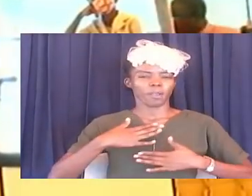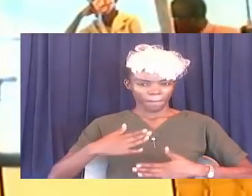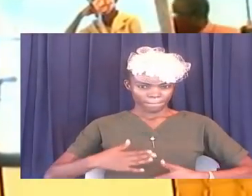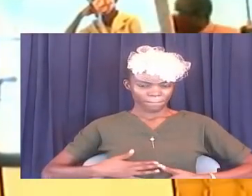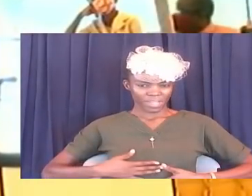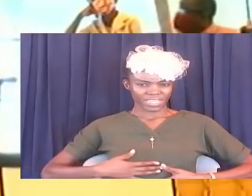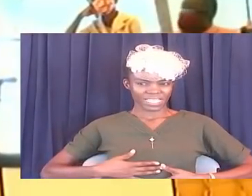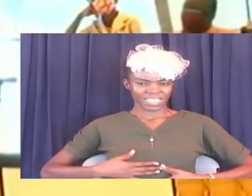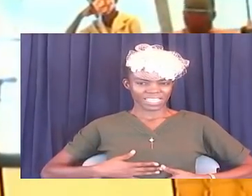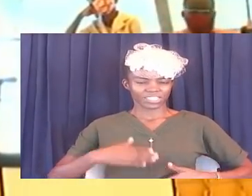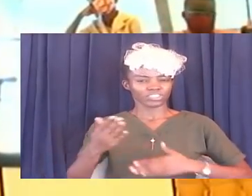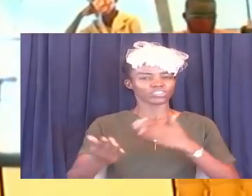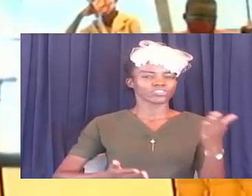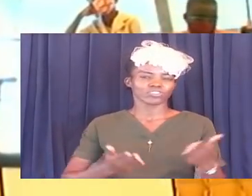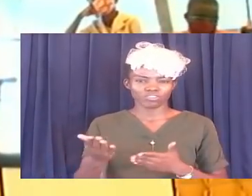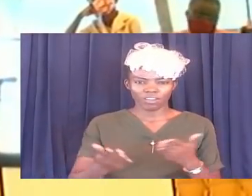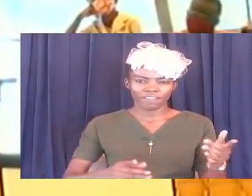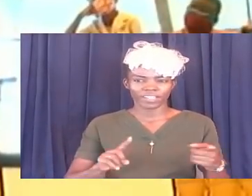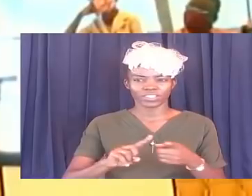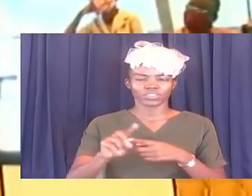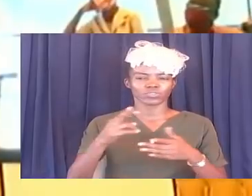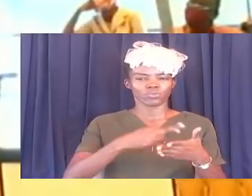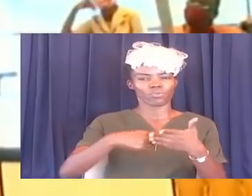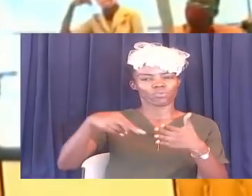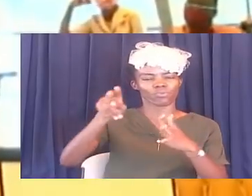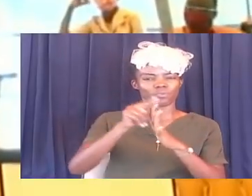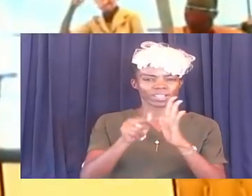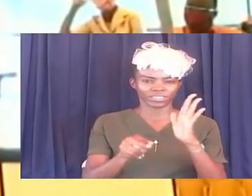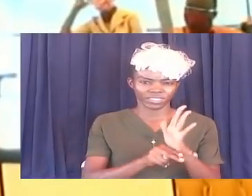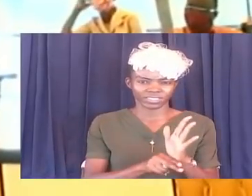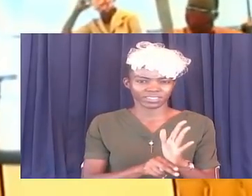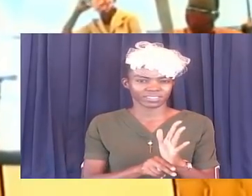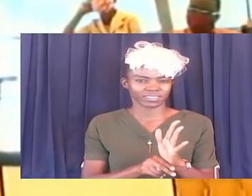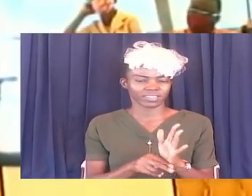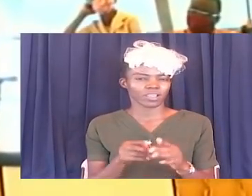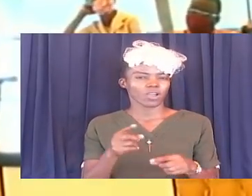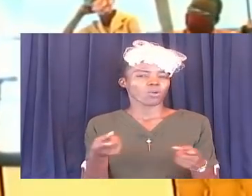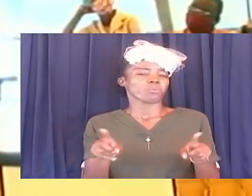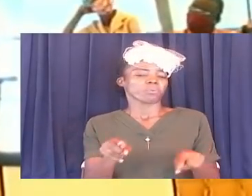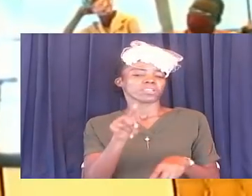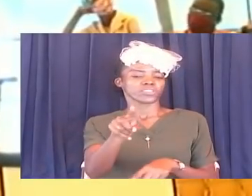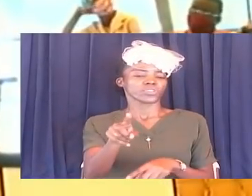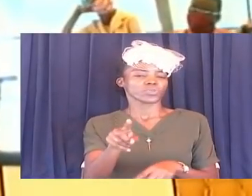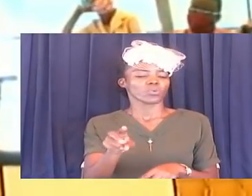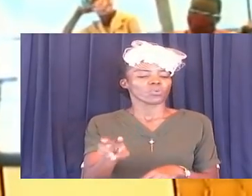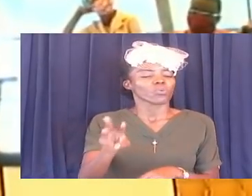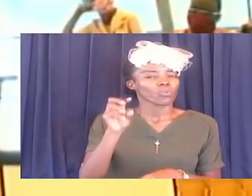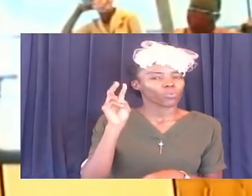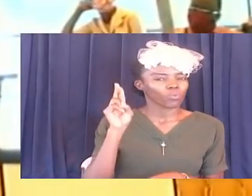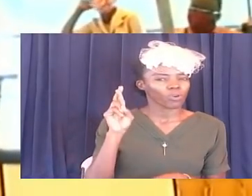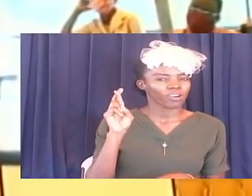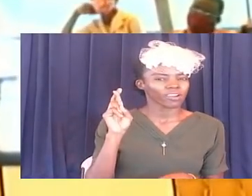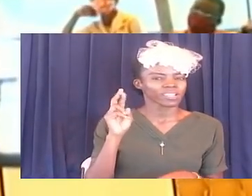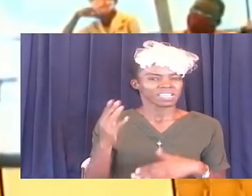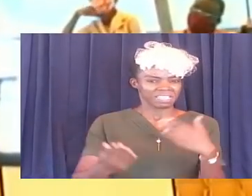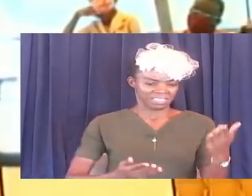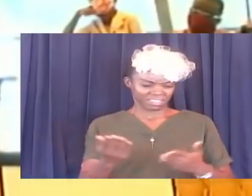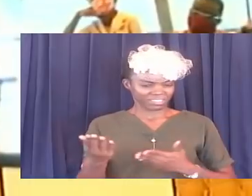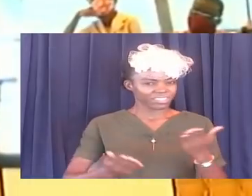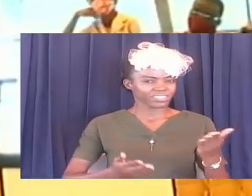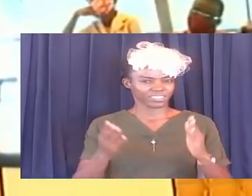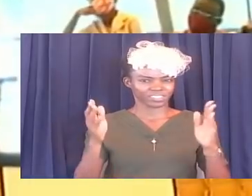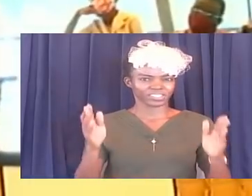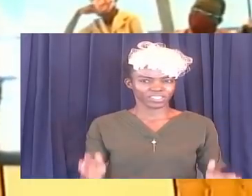to righteousness. For when ye were the servants of sin,